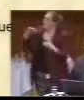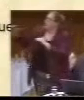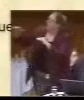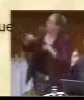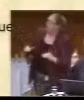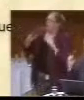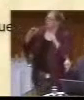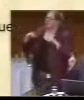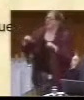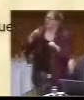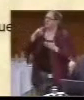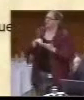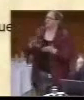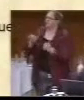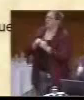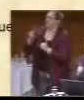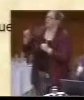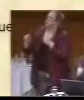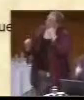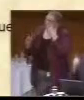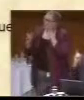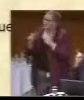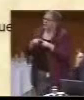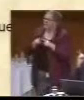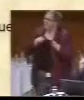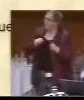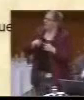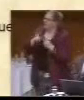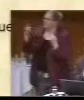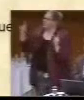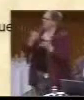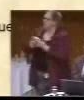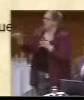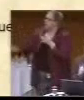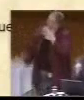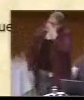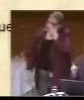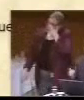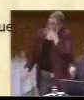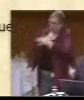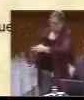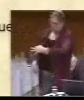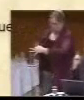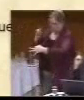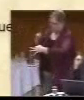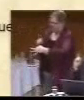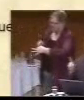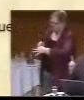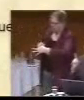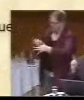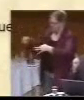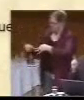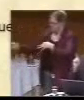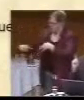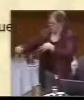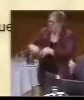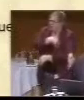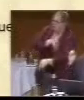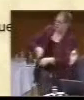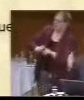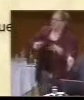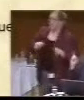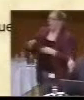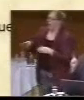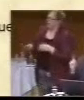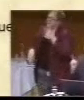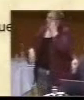What we want is more routes to success. Is there a bunch of ways to get to that standard? If there's only one way to get to that standard, then